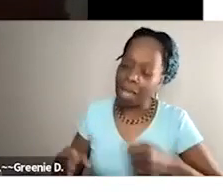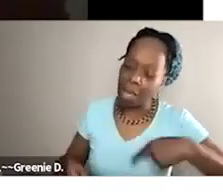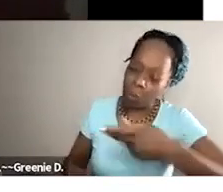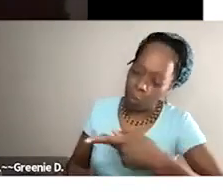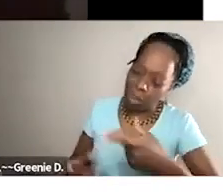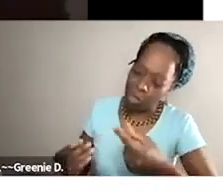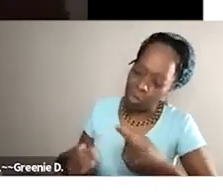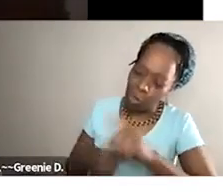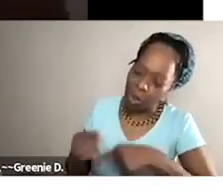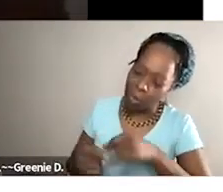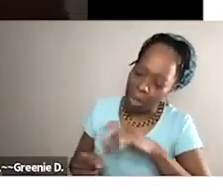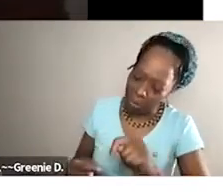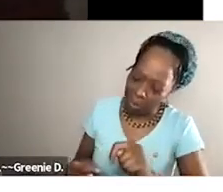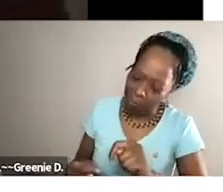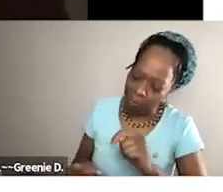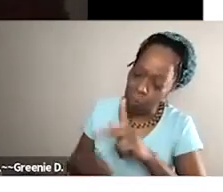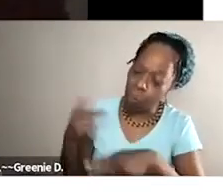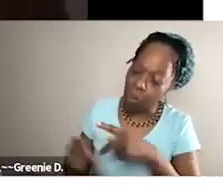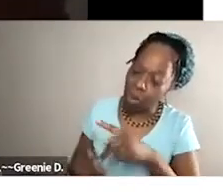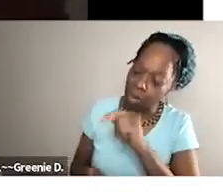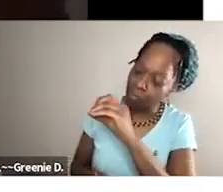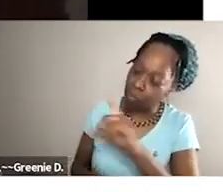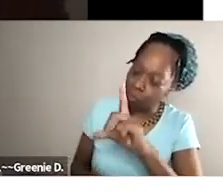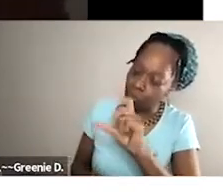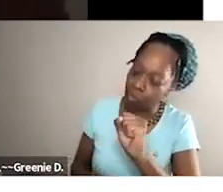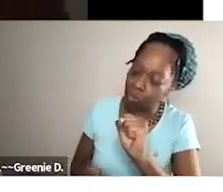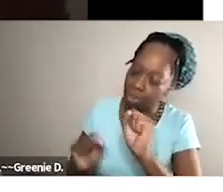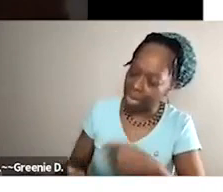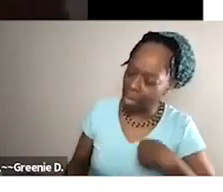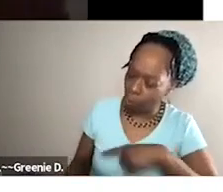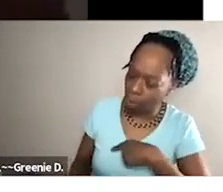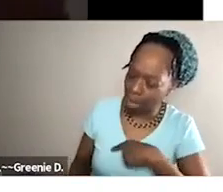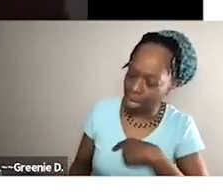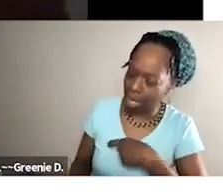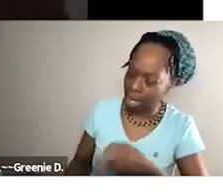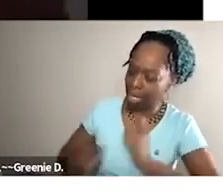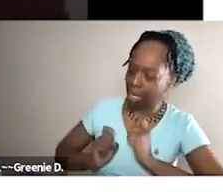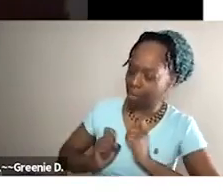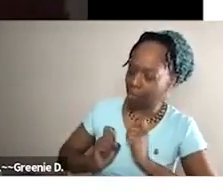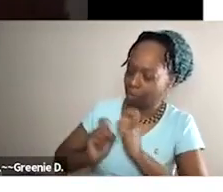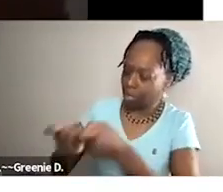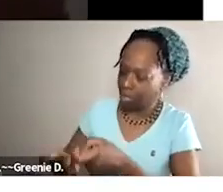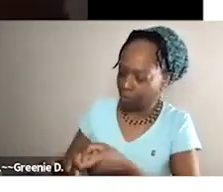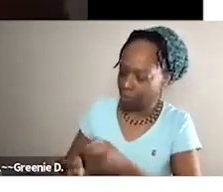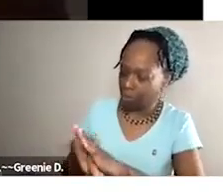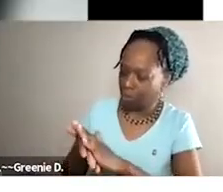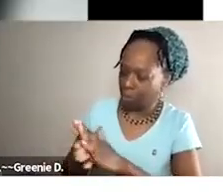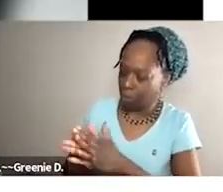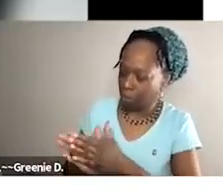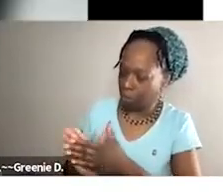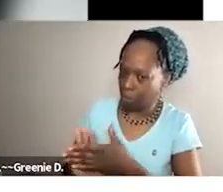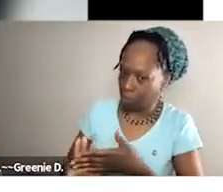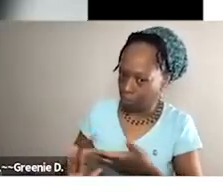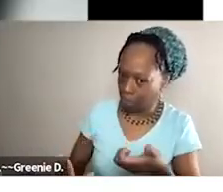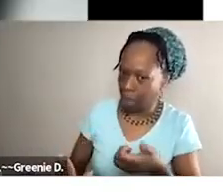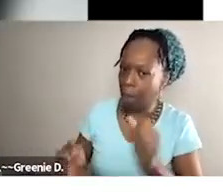ourselves with to be able to navigate those feelings, regardless of where they're coming from? I love that. It's